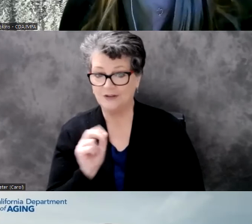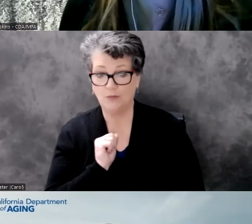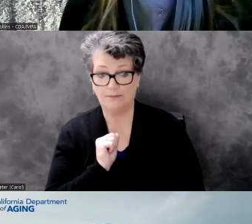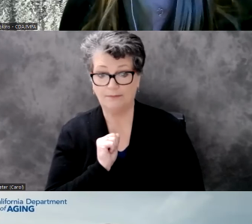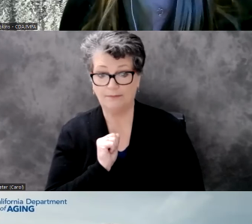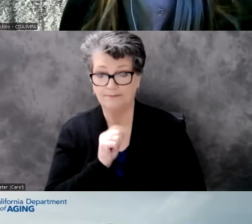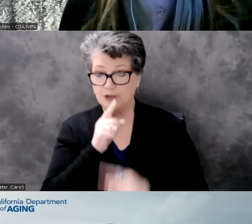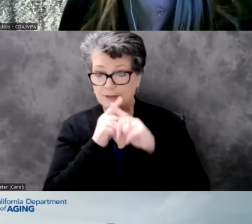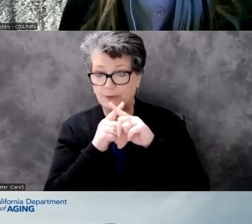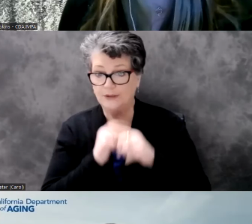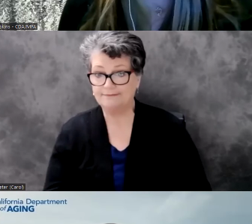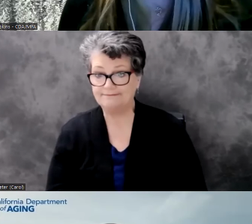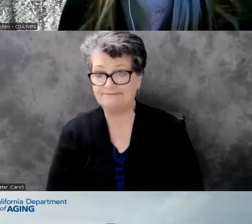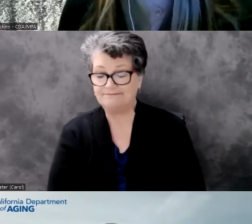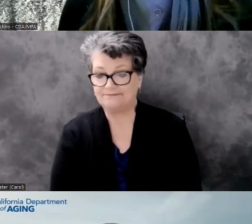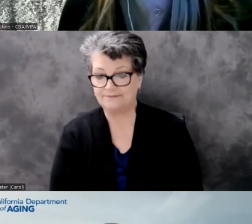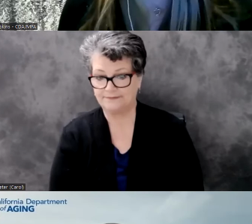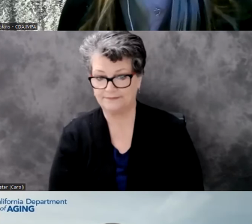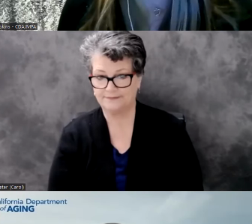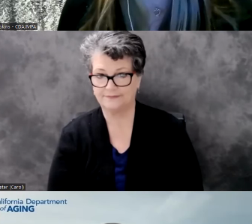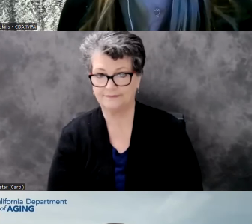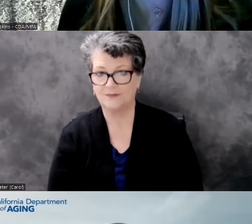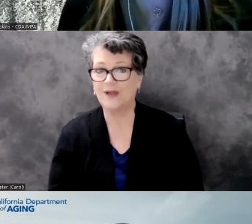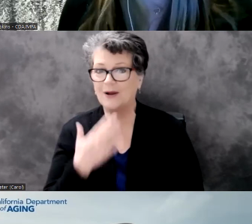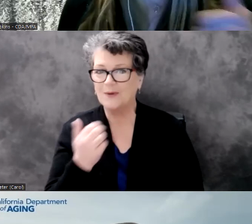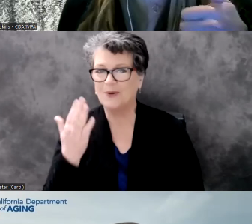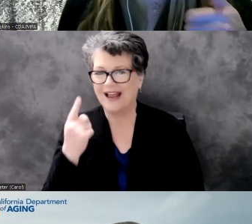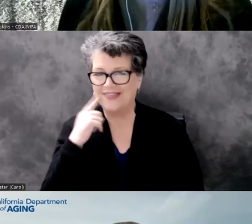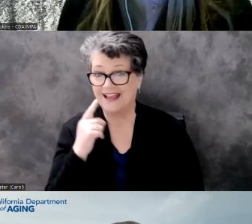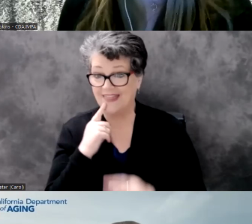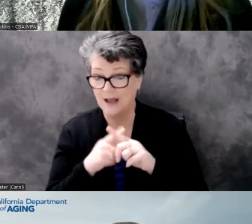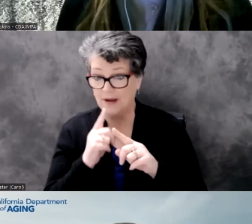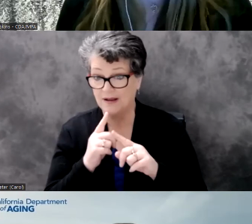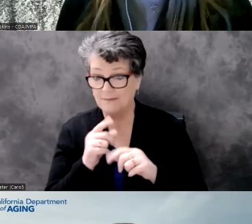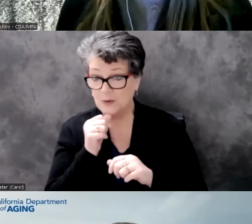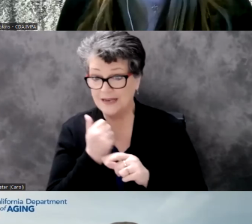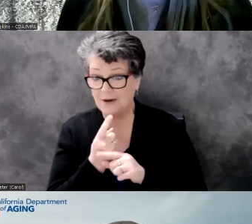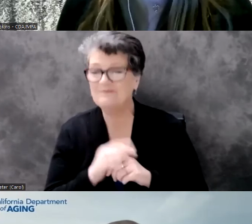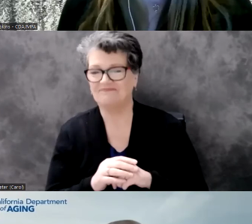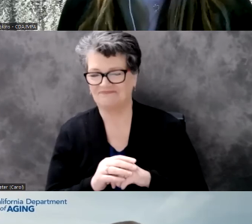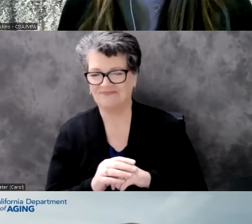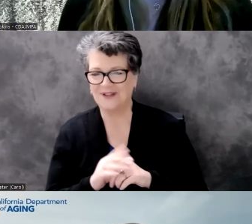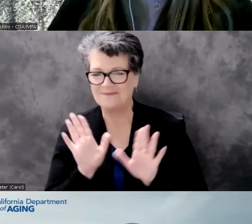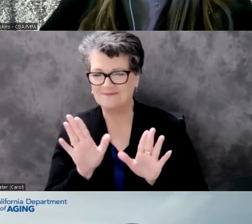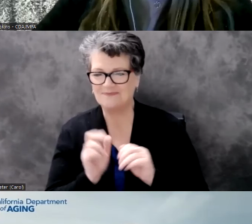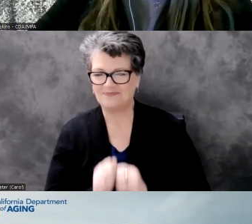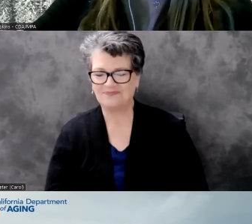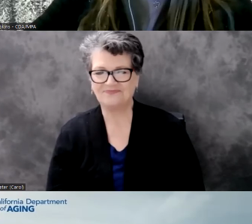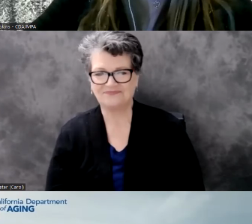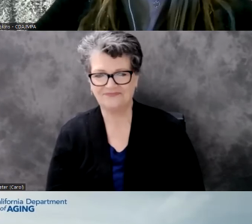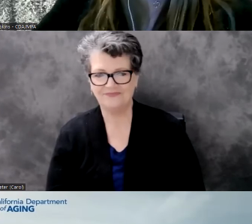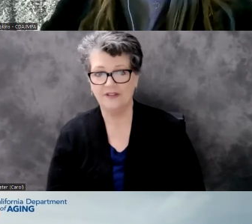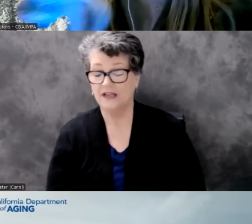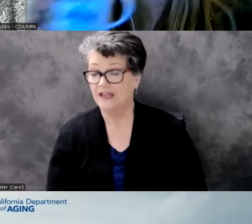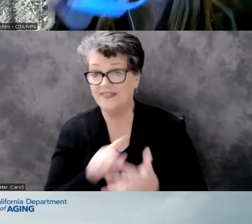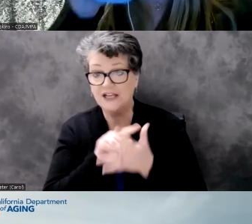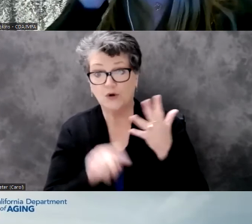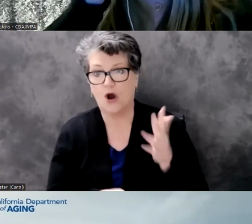muted. Good morning, thank you. I think I'm unmuted now. Yes. Oh, perfect. These are all